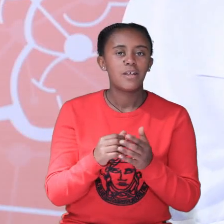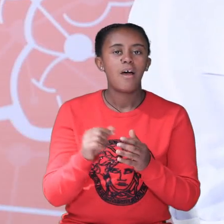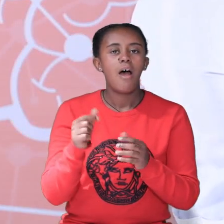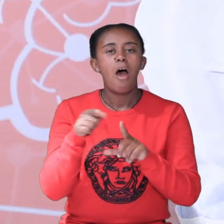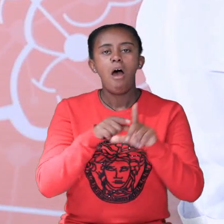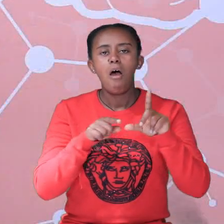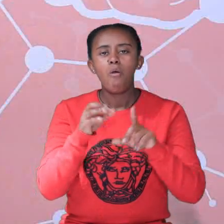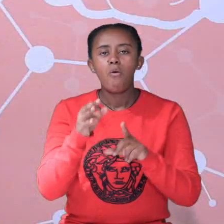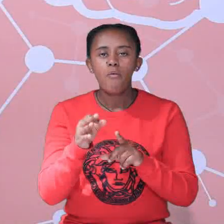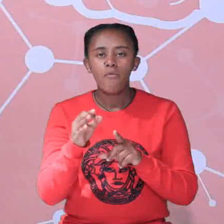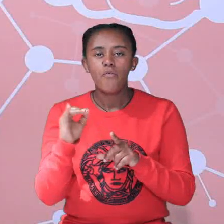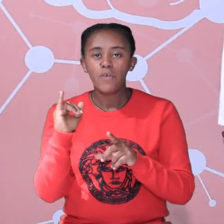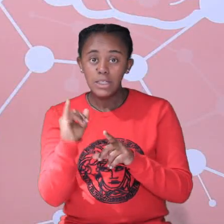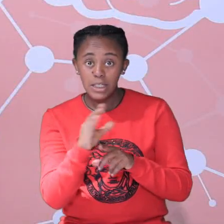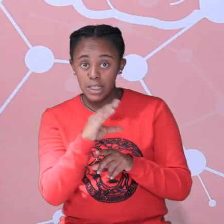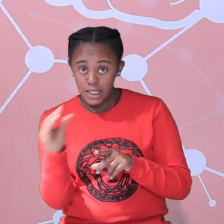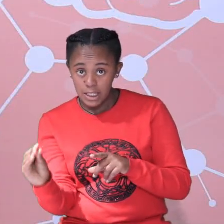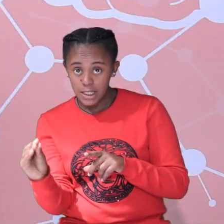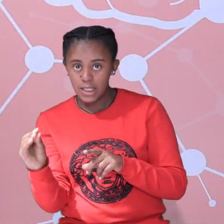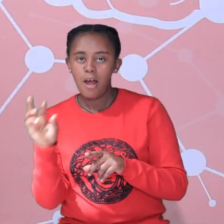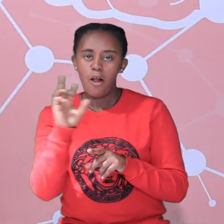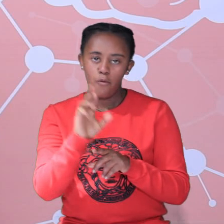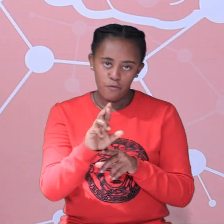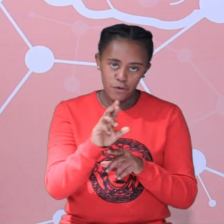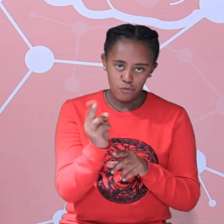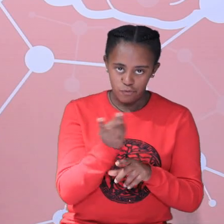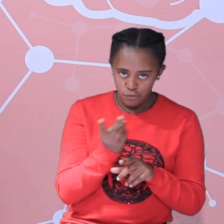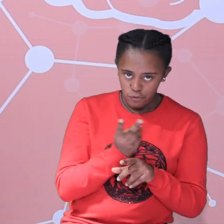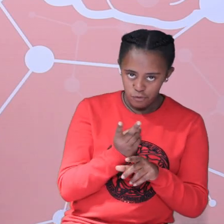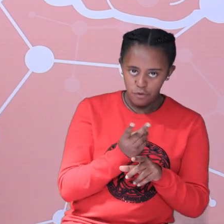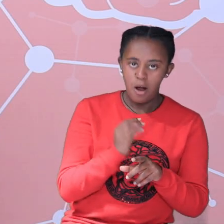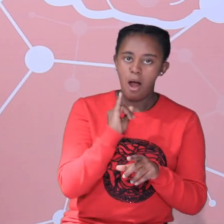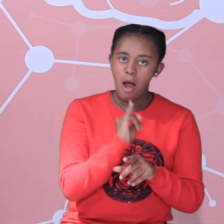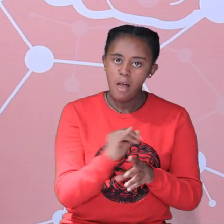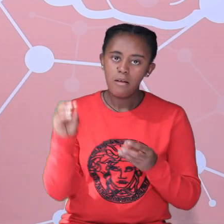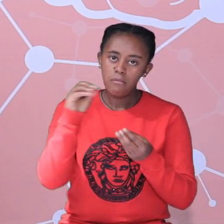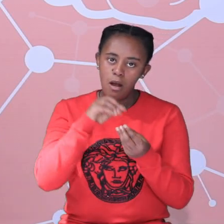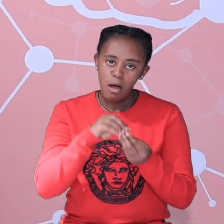ray is the sum of